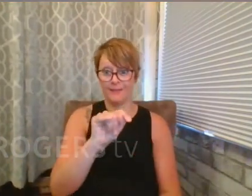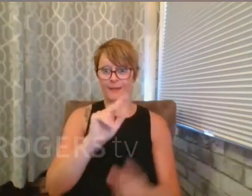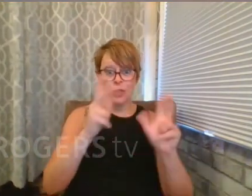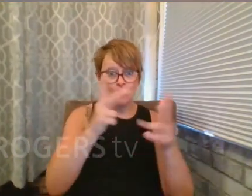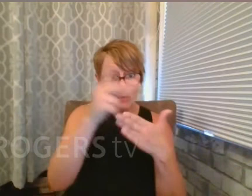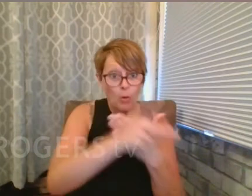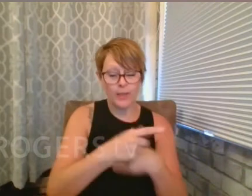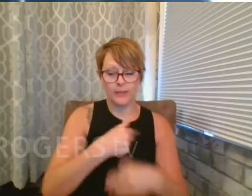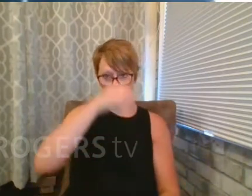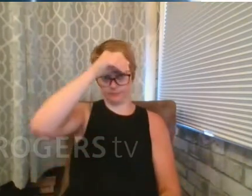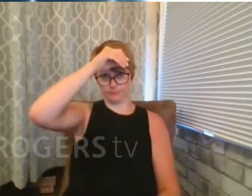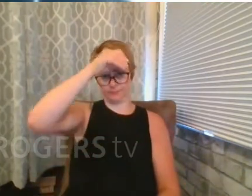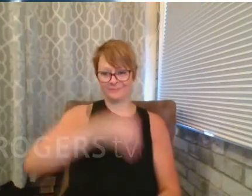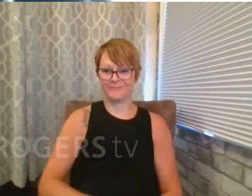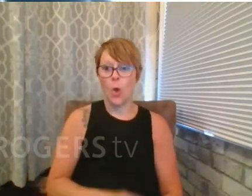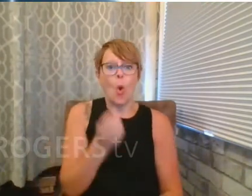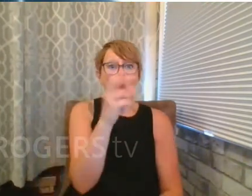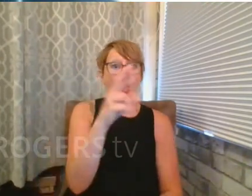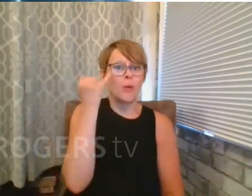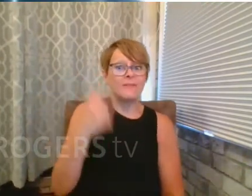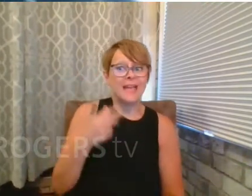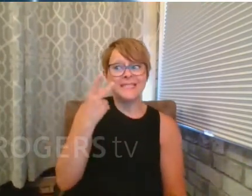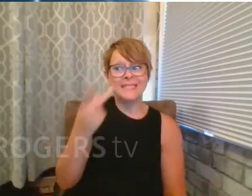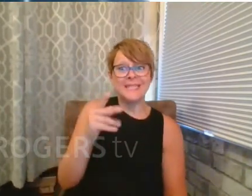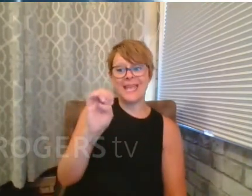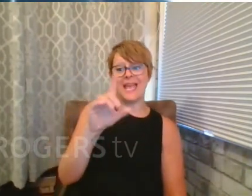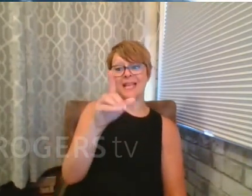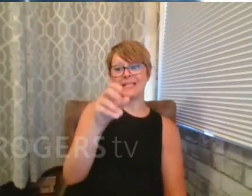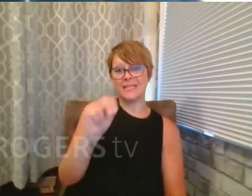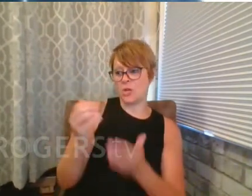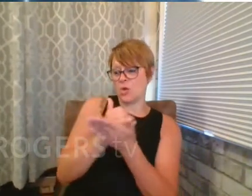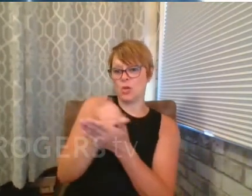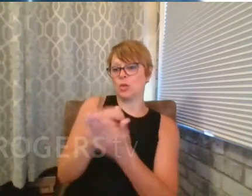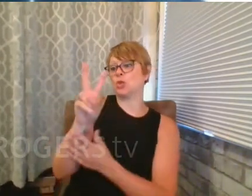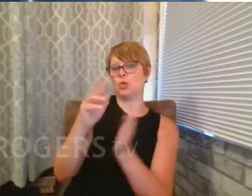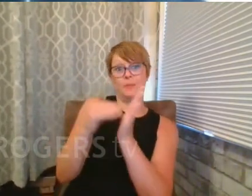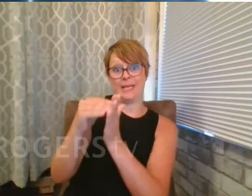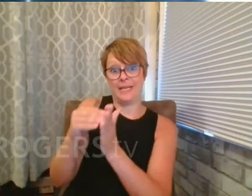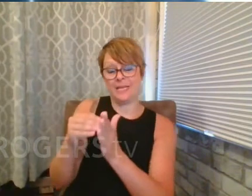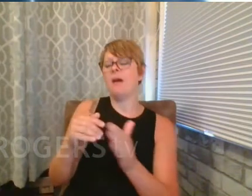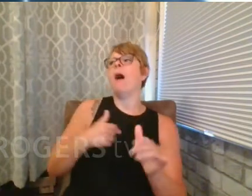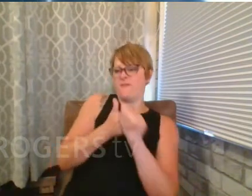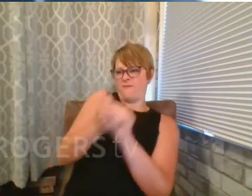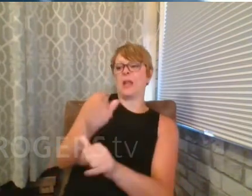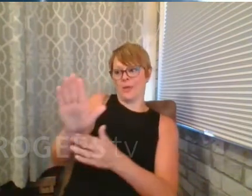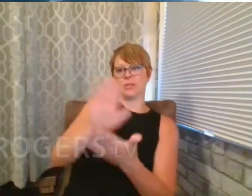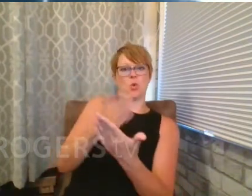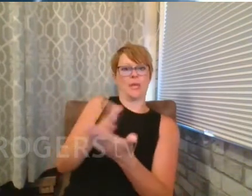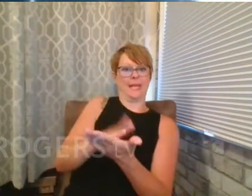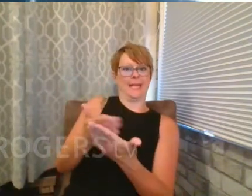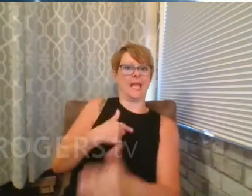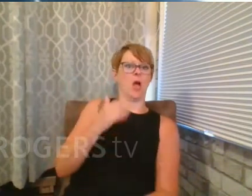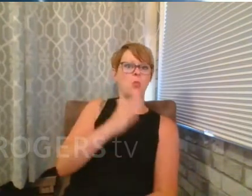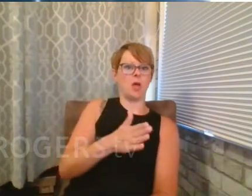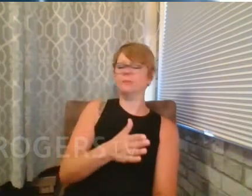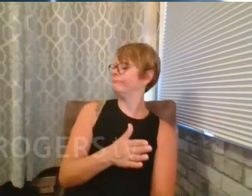Eldin making $2 million. So tomorrow I wrap up everything and I say, okay, I'm going to follow Eldin's cooking. It doesn't work